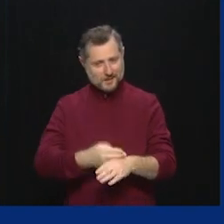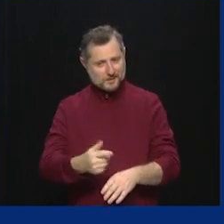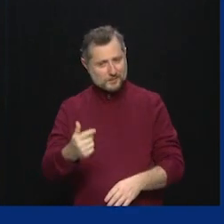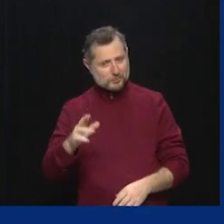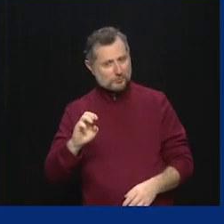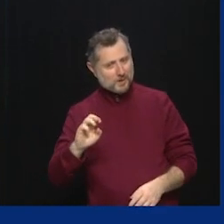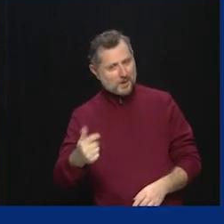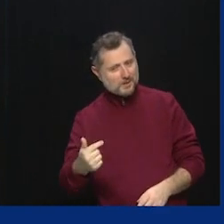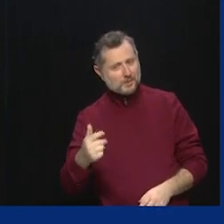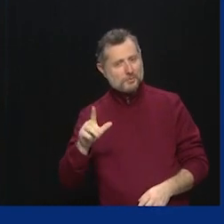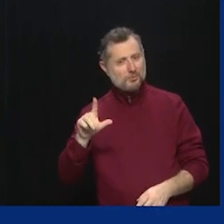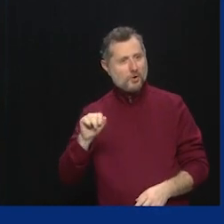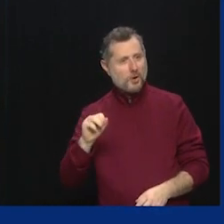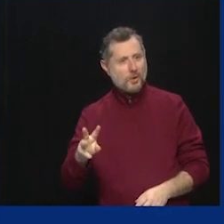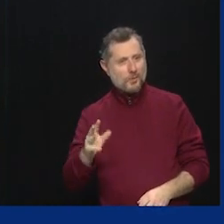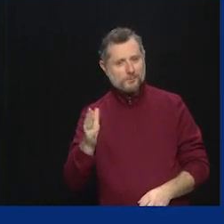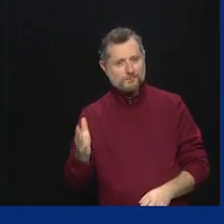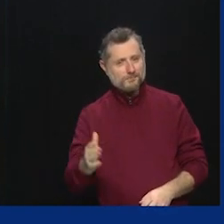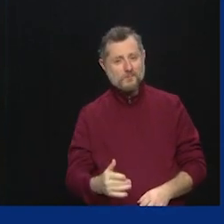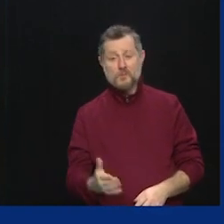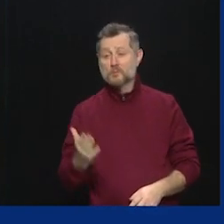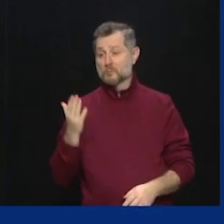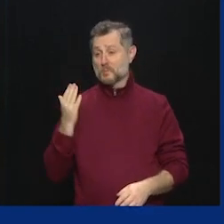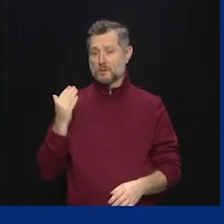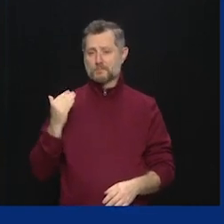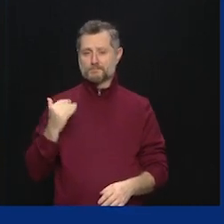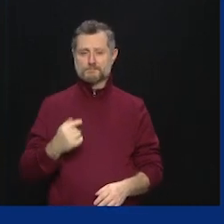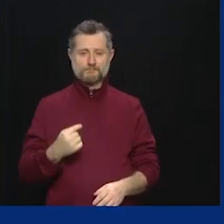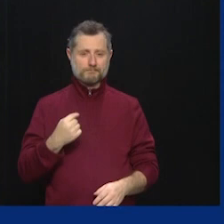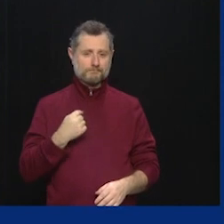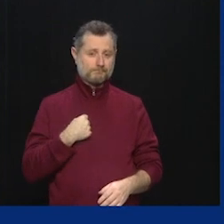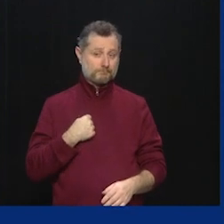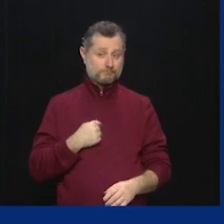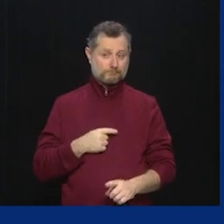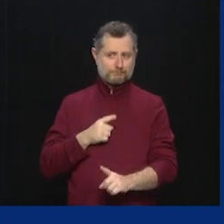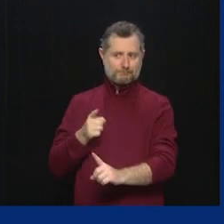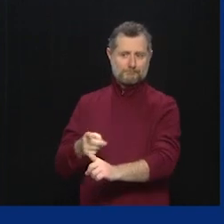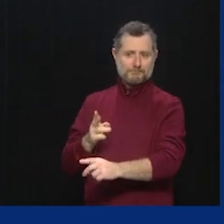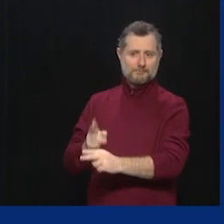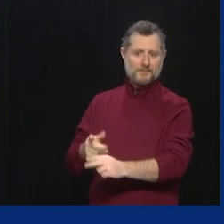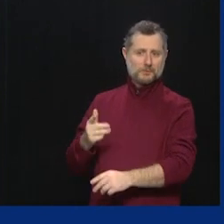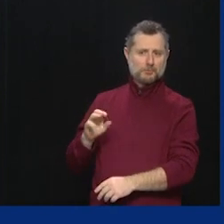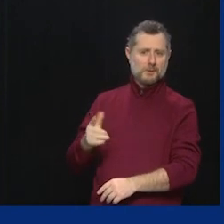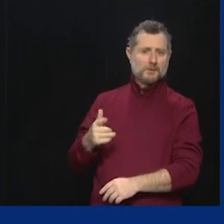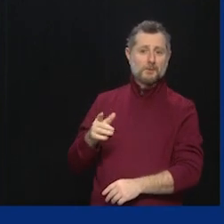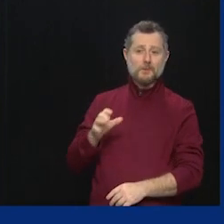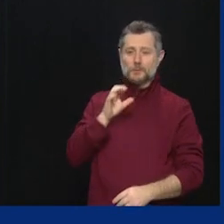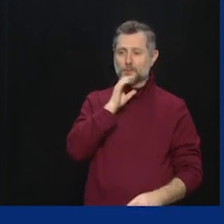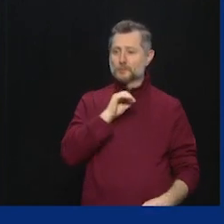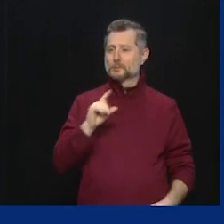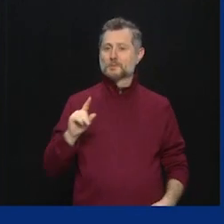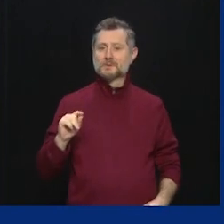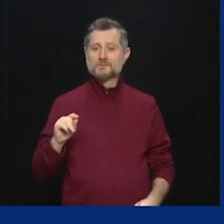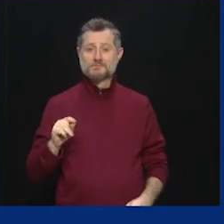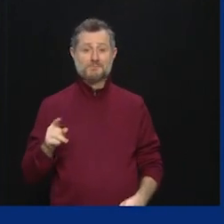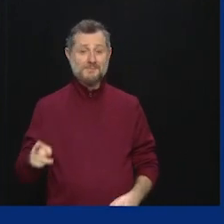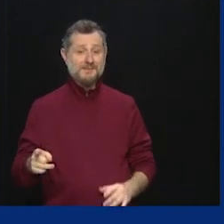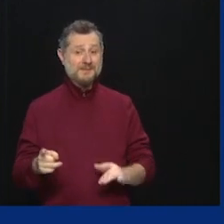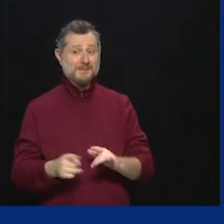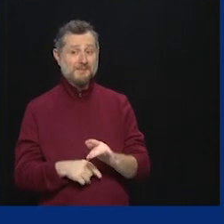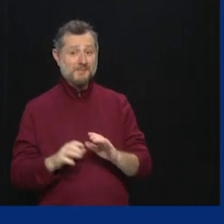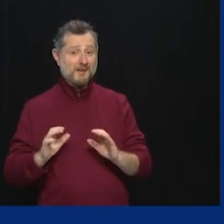And why I point that out, he's 20 years old, cutting out of class from Fordham University to be here today. We won't